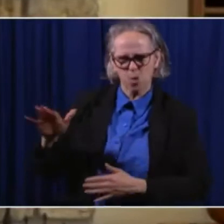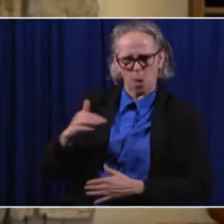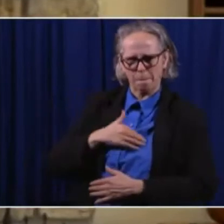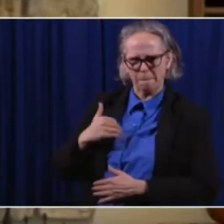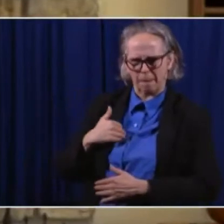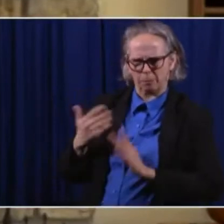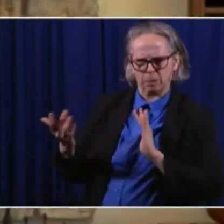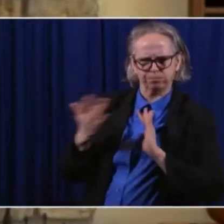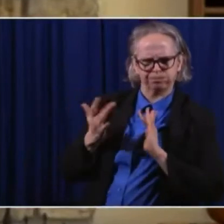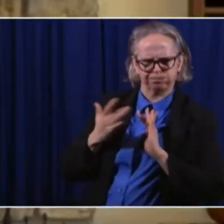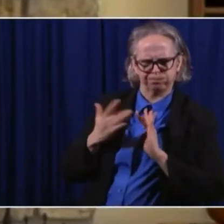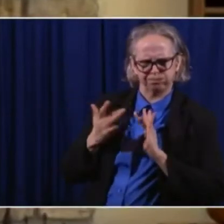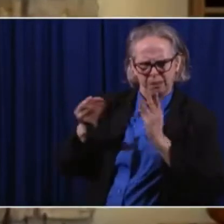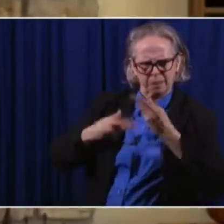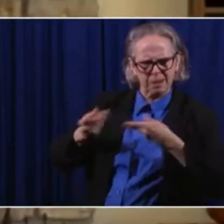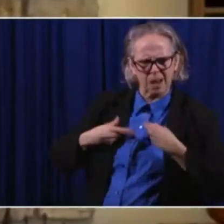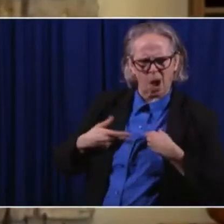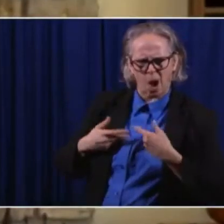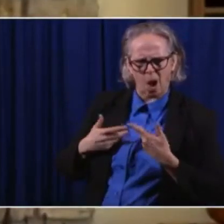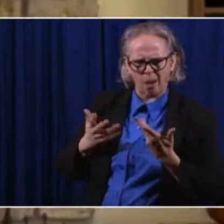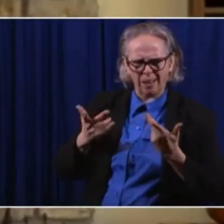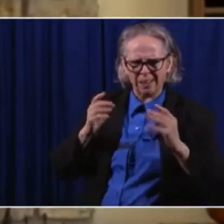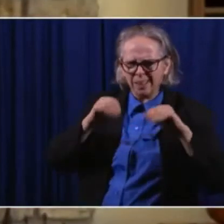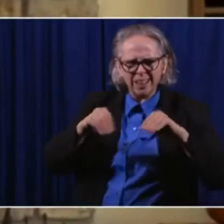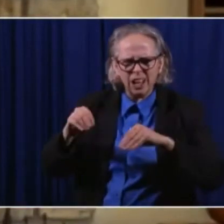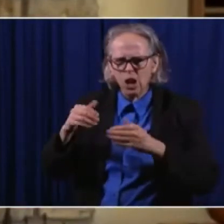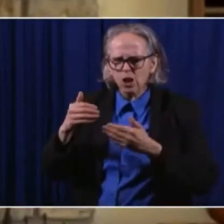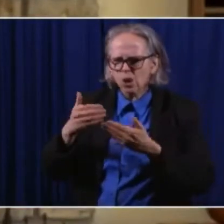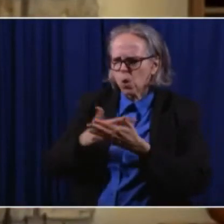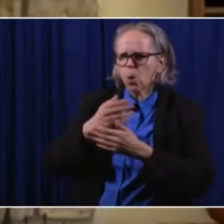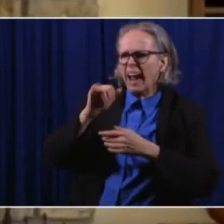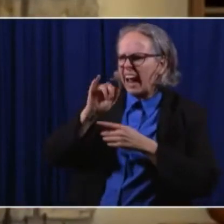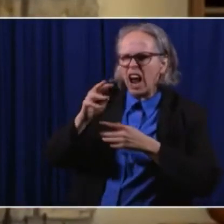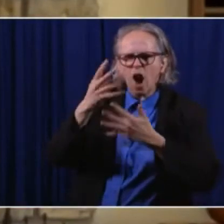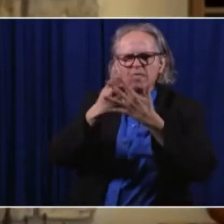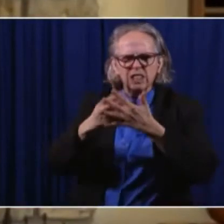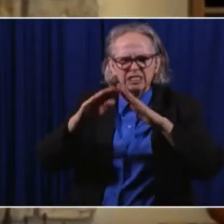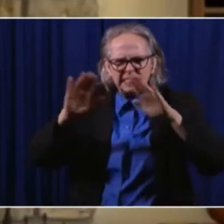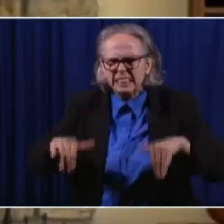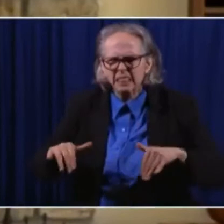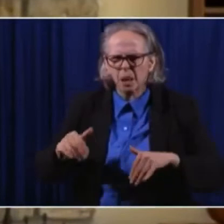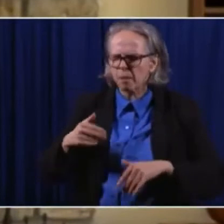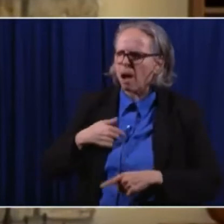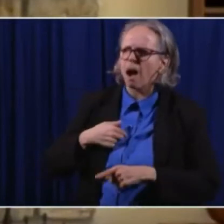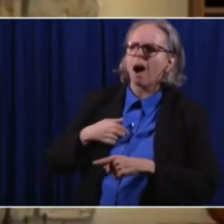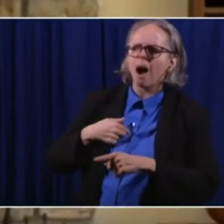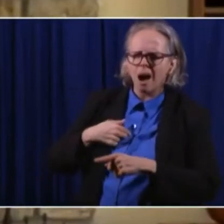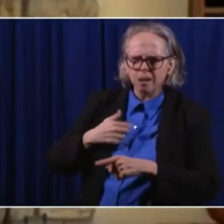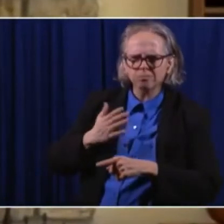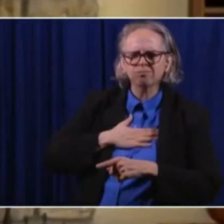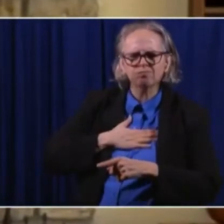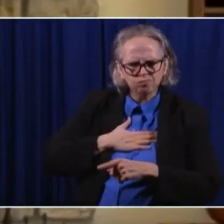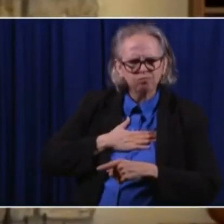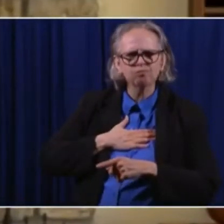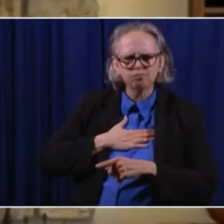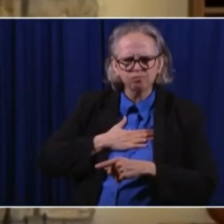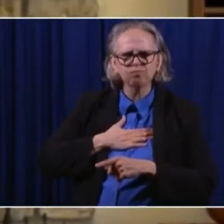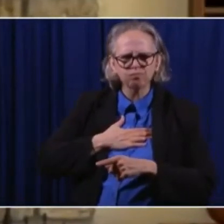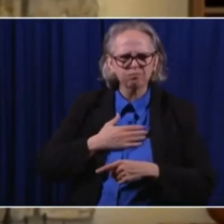their air filtration, and some very, very, really following the science on that, and